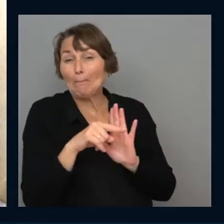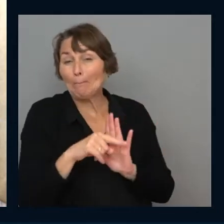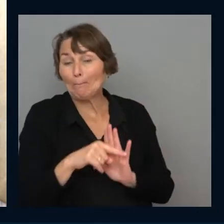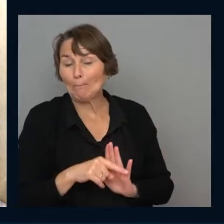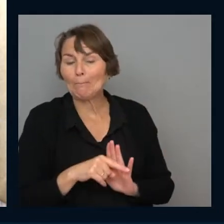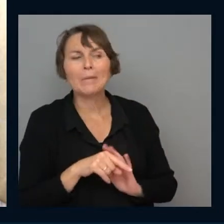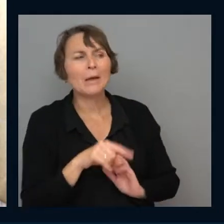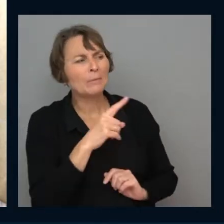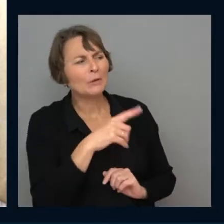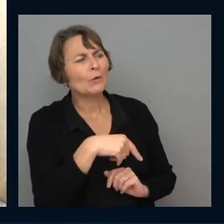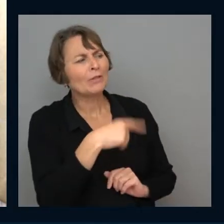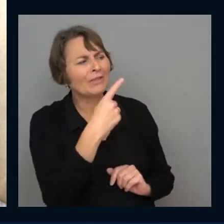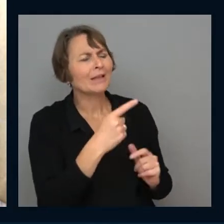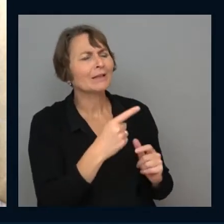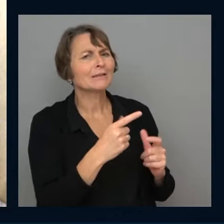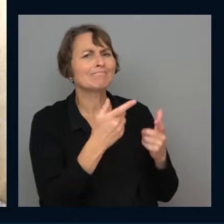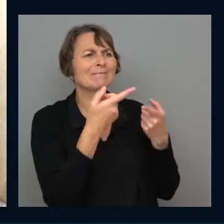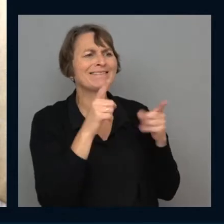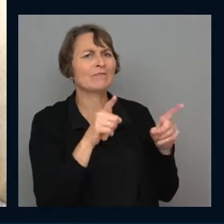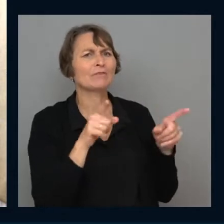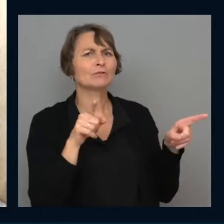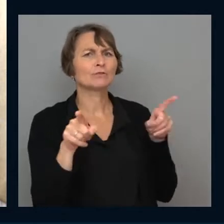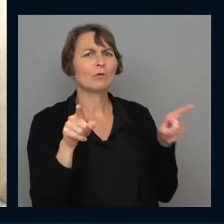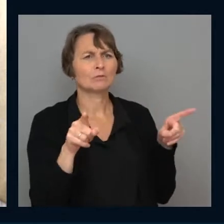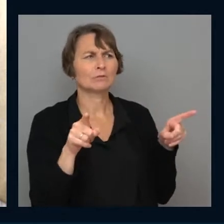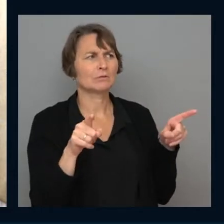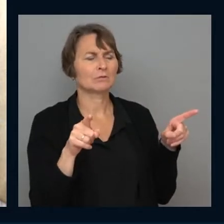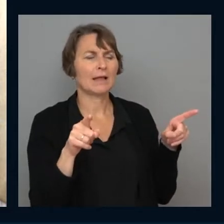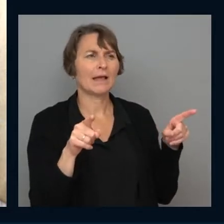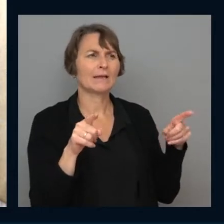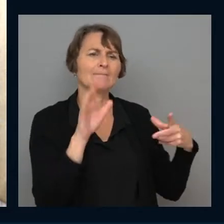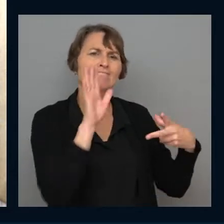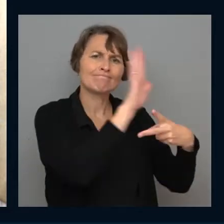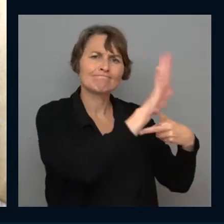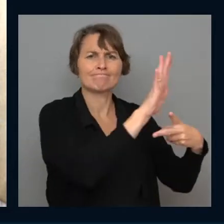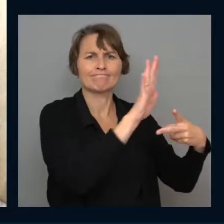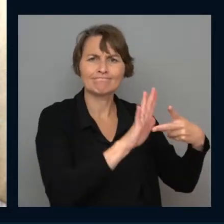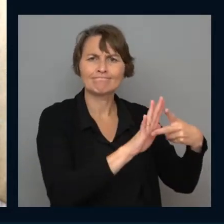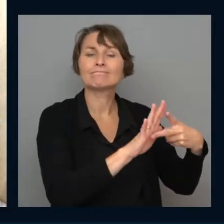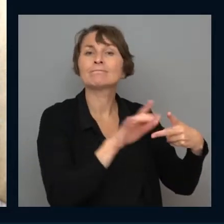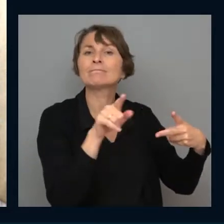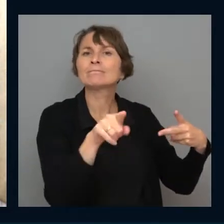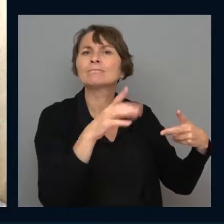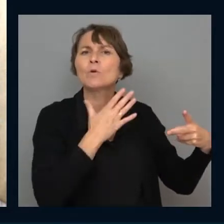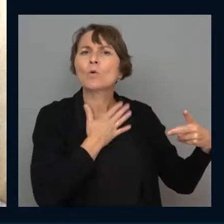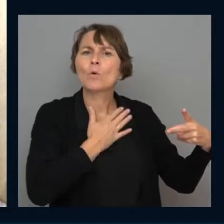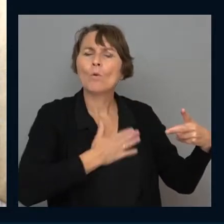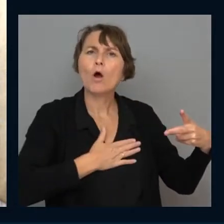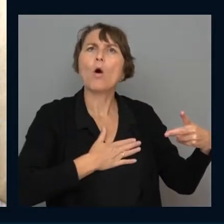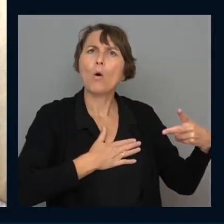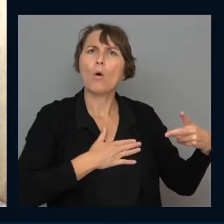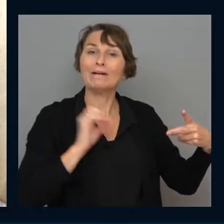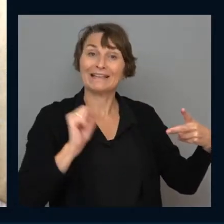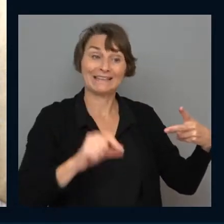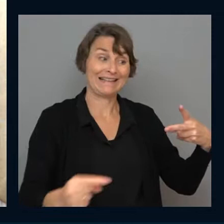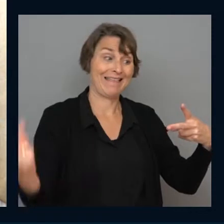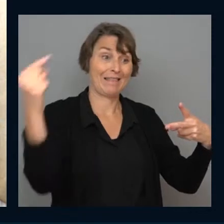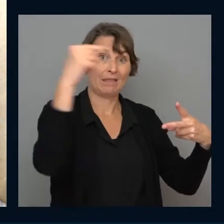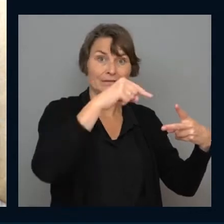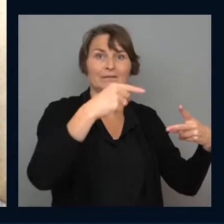be the main difference between the two, and what type of scenarios would you be using GitHub Actions, and in what type of scenarios would you